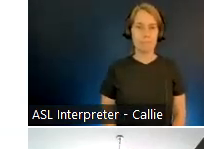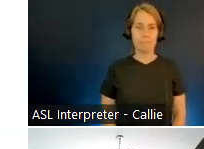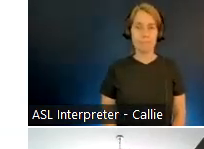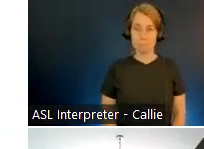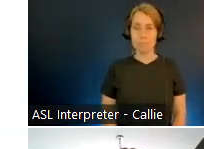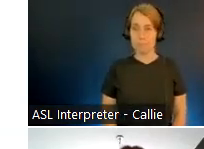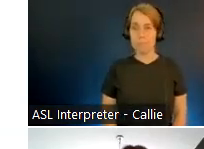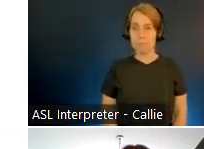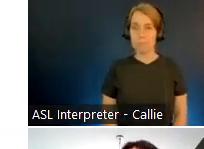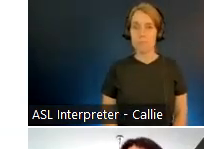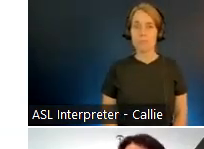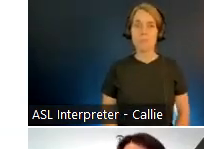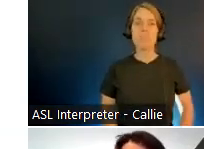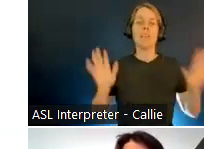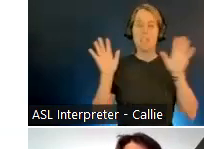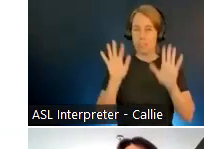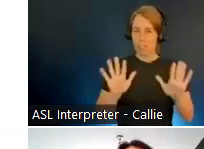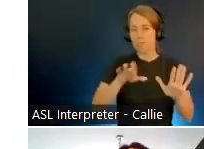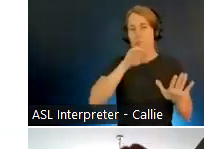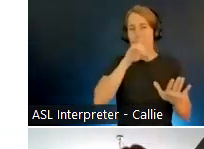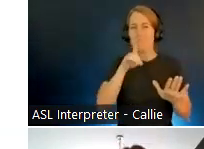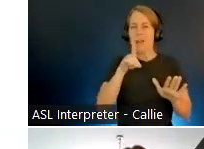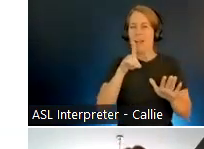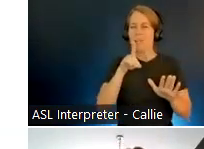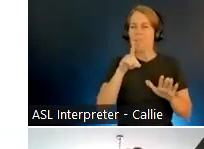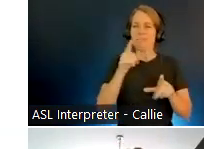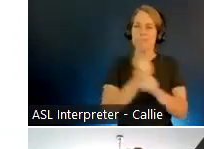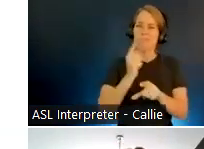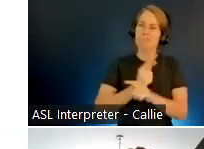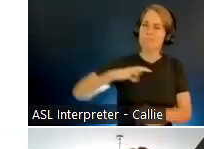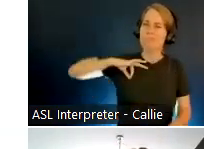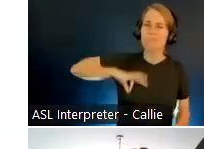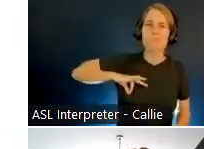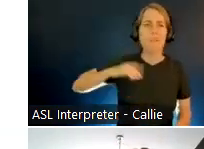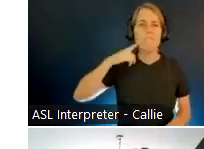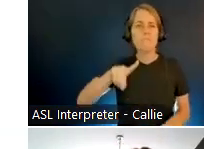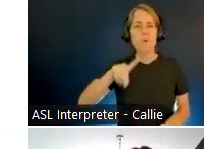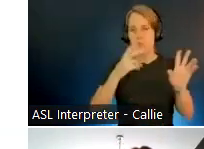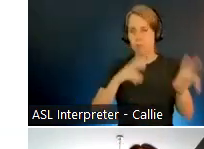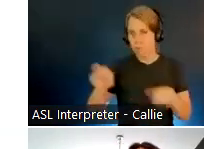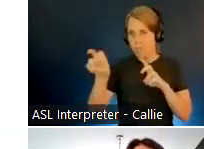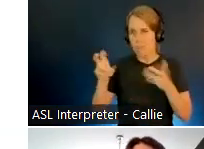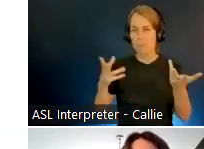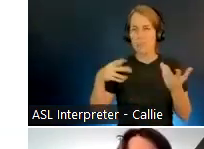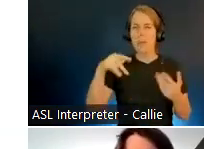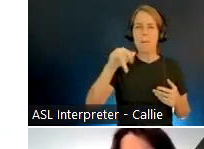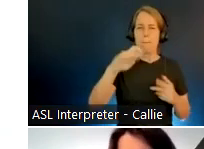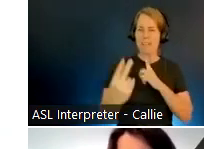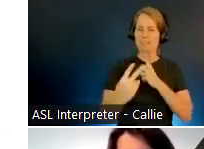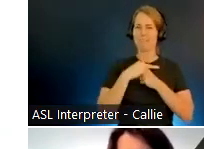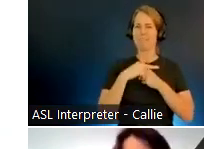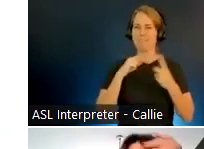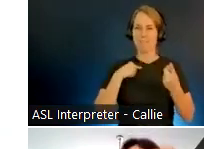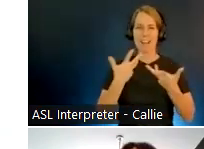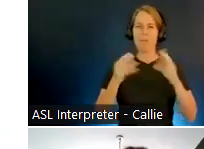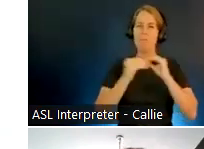So practical transition tips. Pete wanted me to talk, more practically what needs to happen on the ground